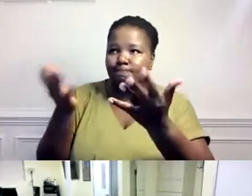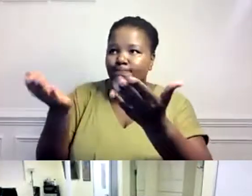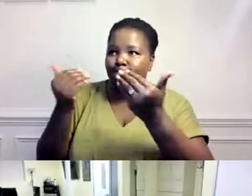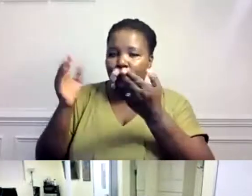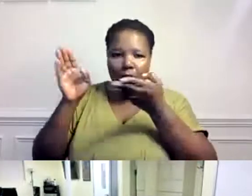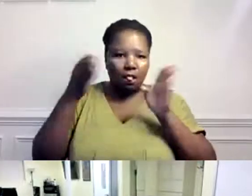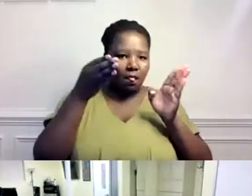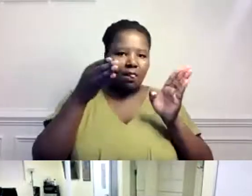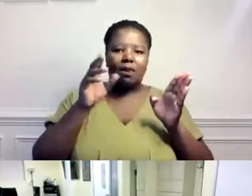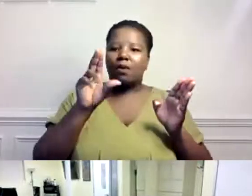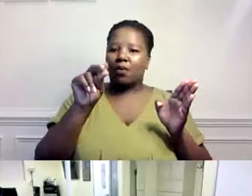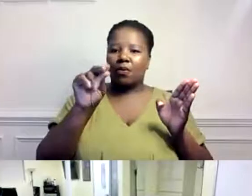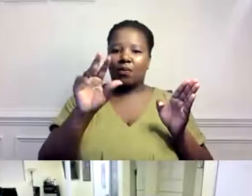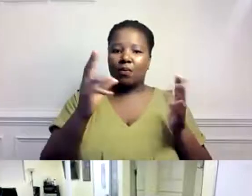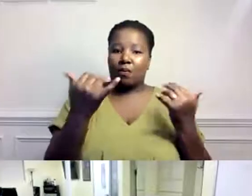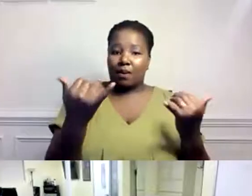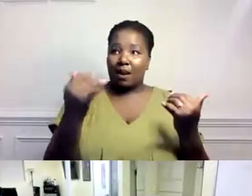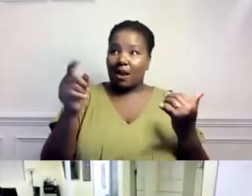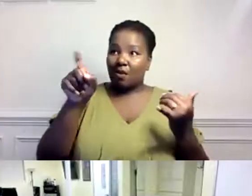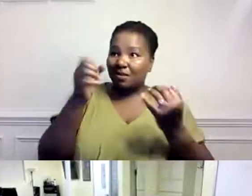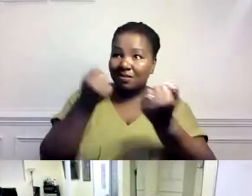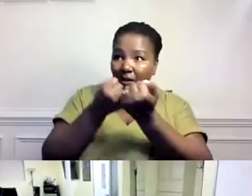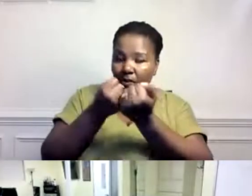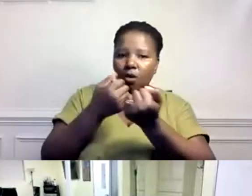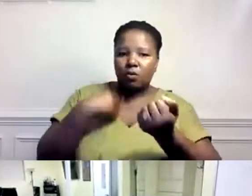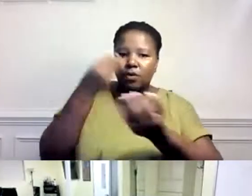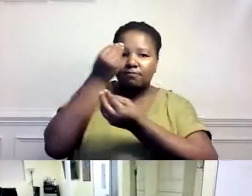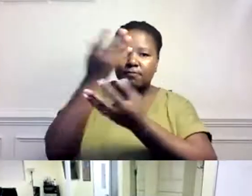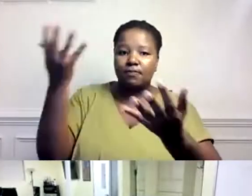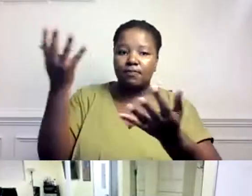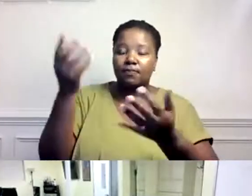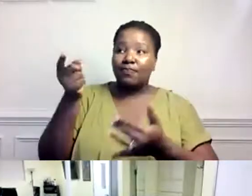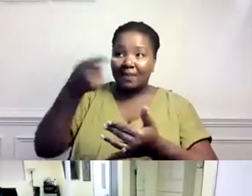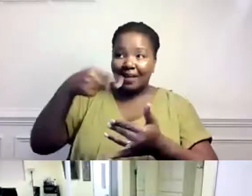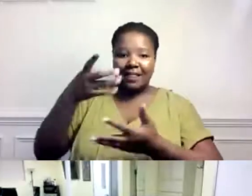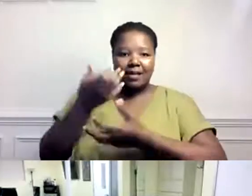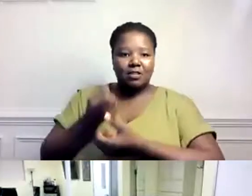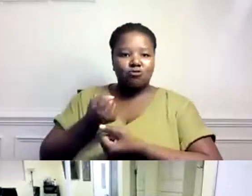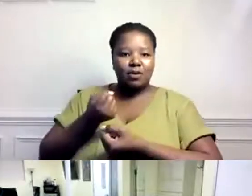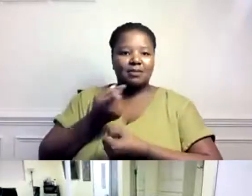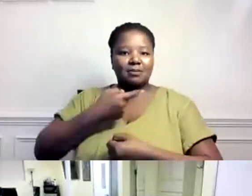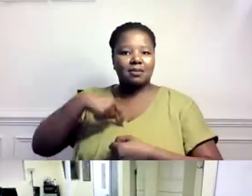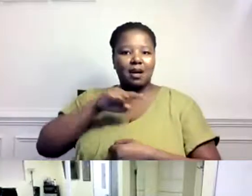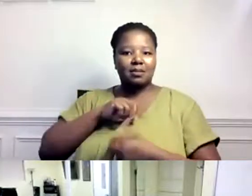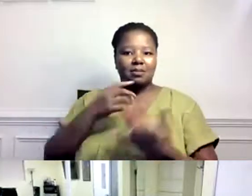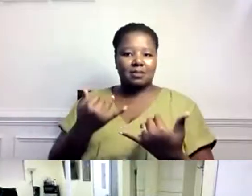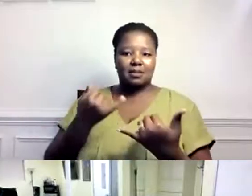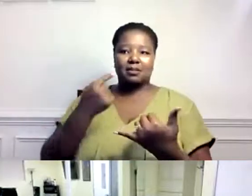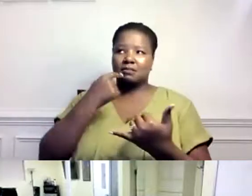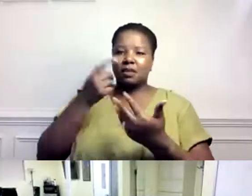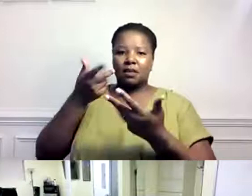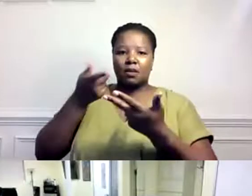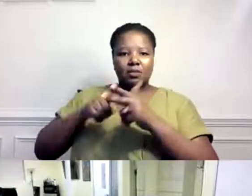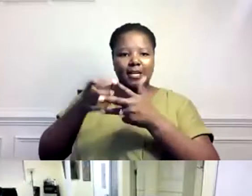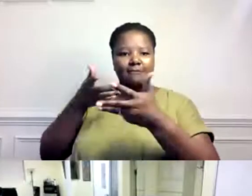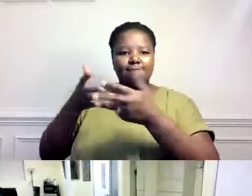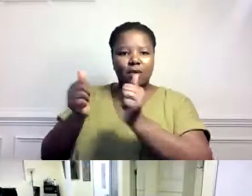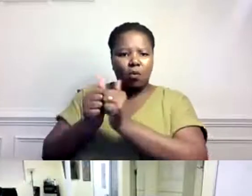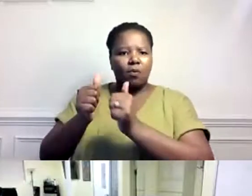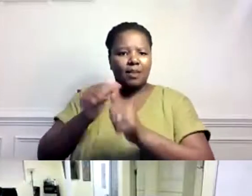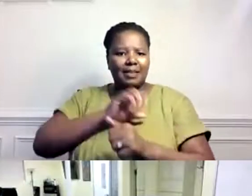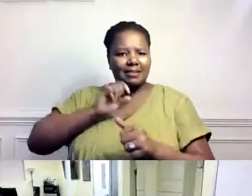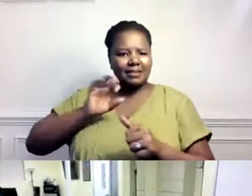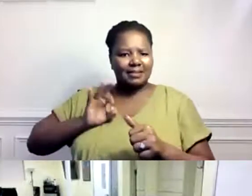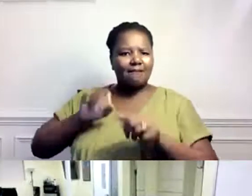so, because they trust me and our staff, we were able just to have the conversation. But I think the